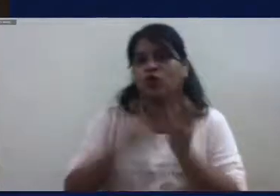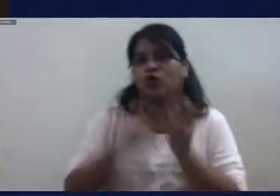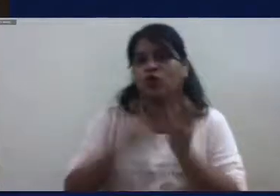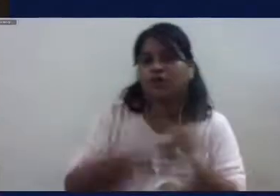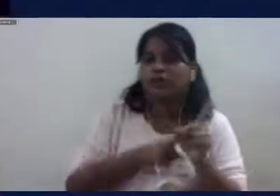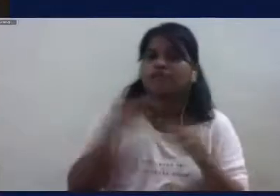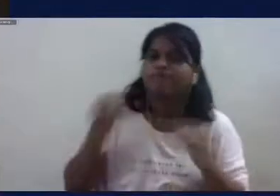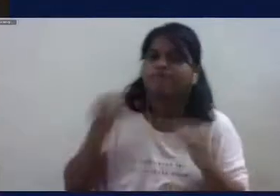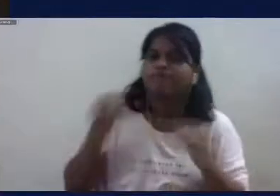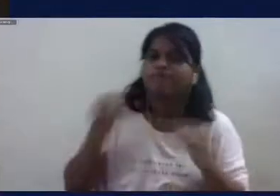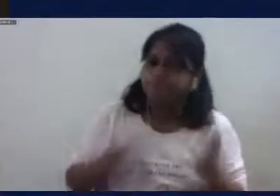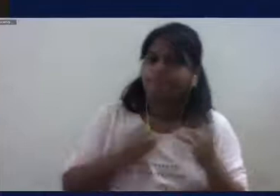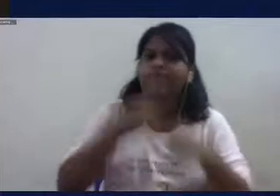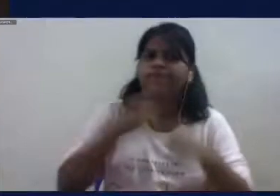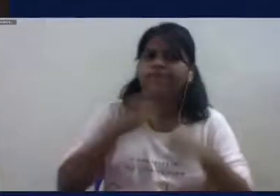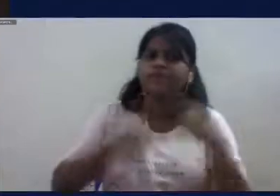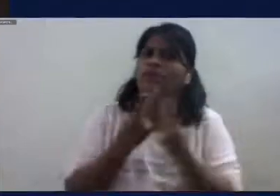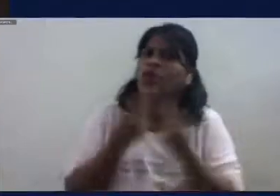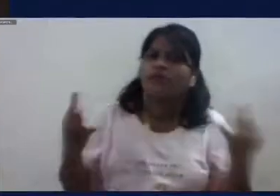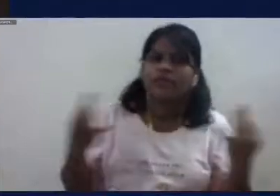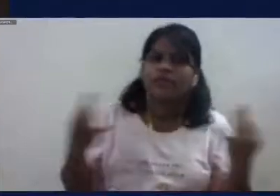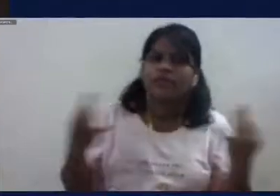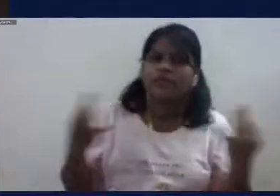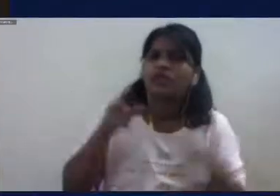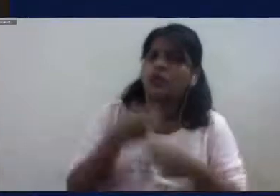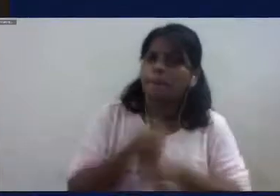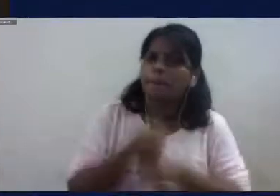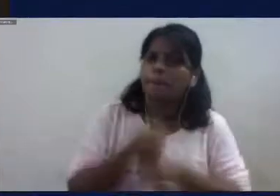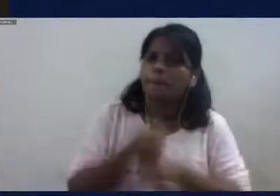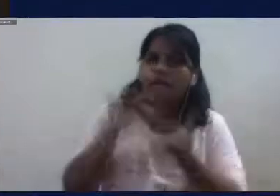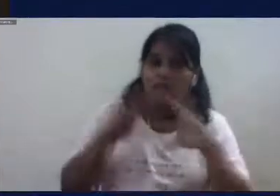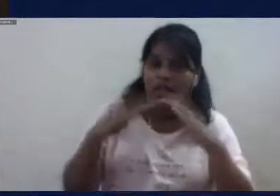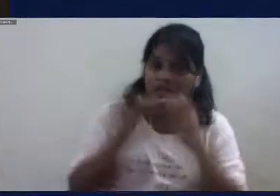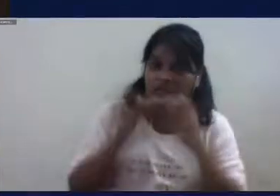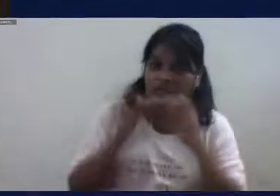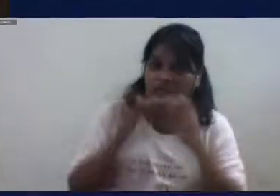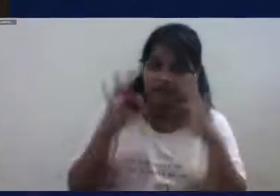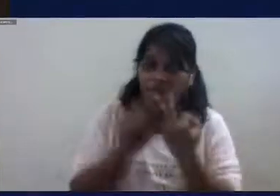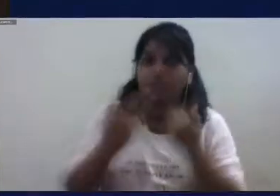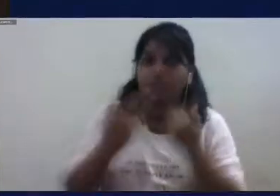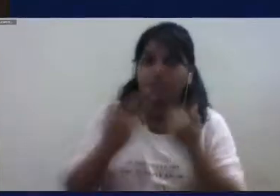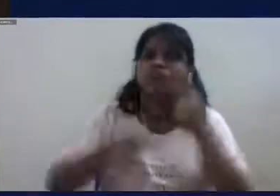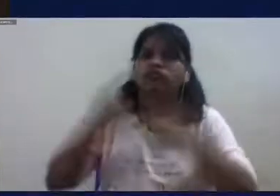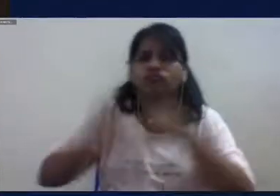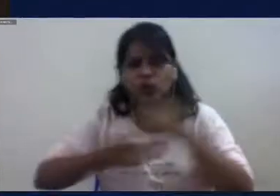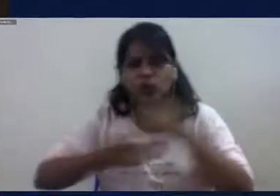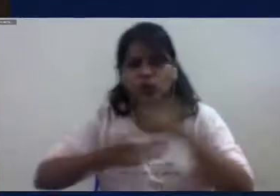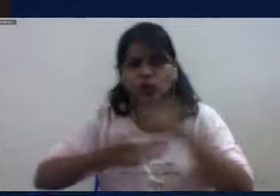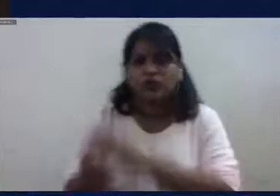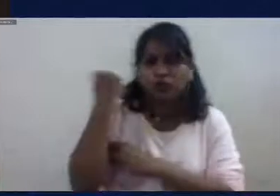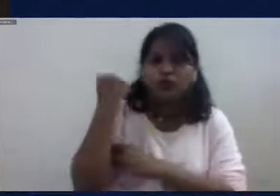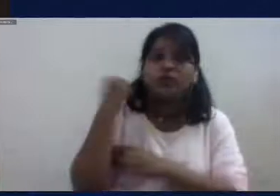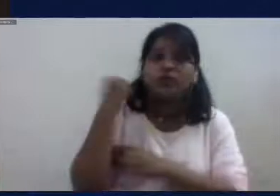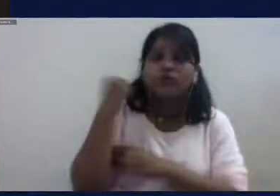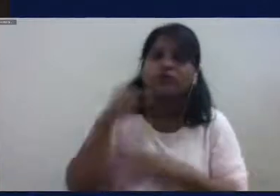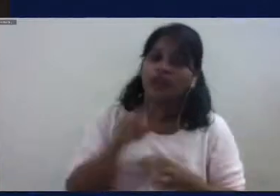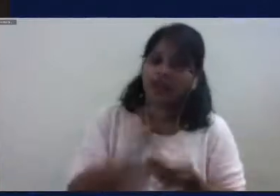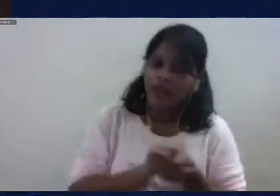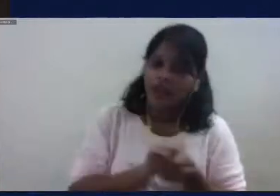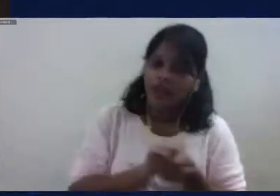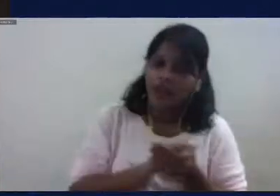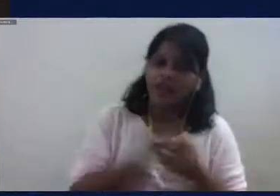from that time onwards, he did a lot of things to make sure the middle class families continue to be stronger. So he has set